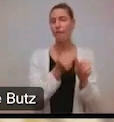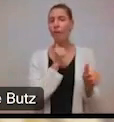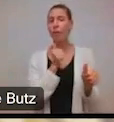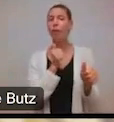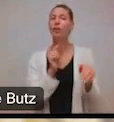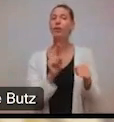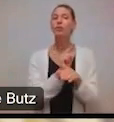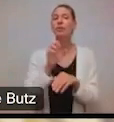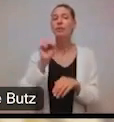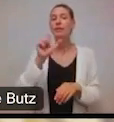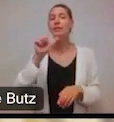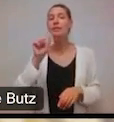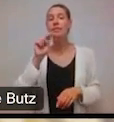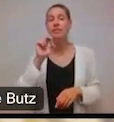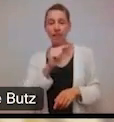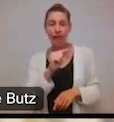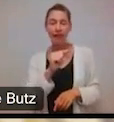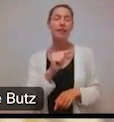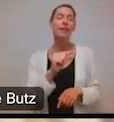like slang language,